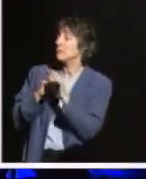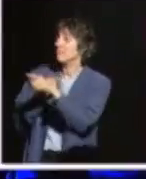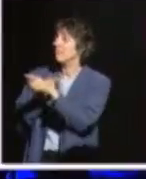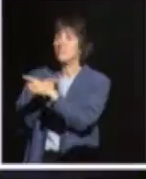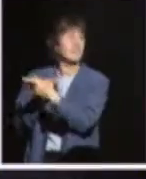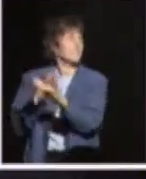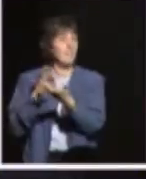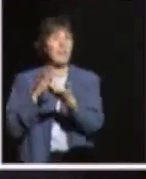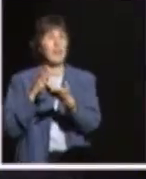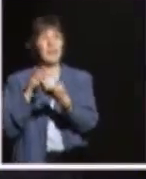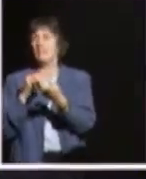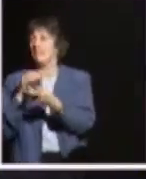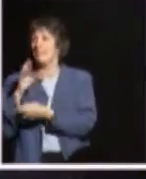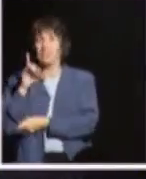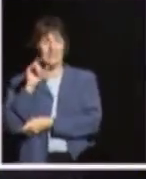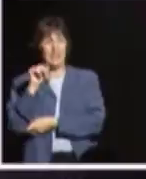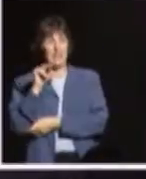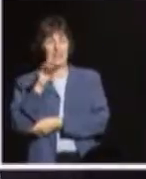advocate.